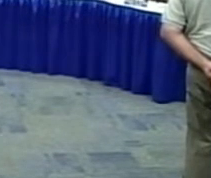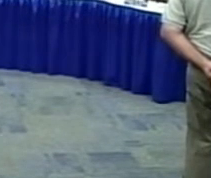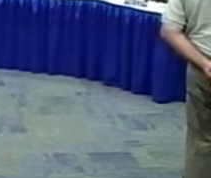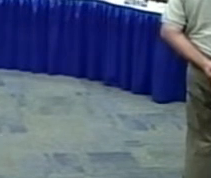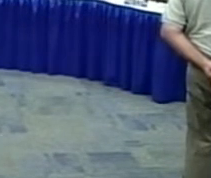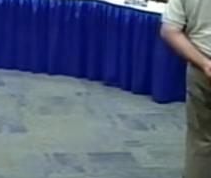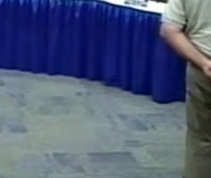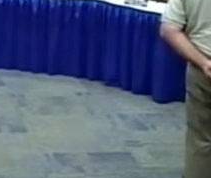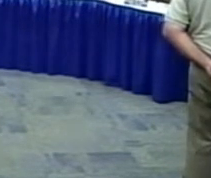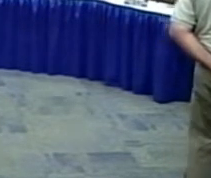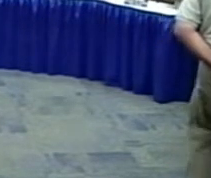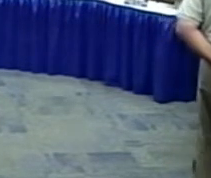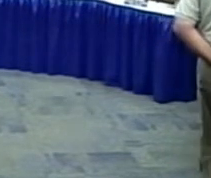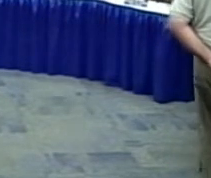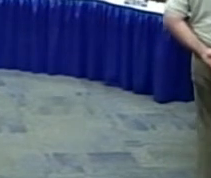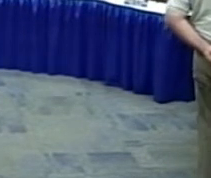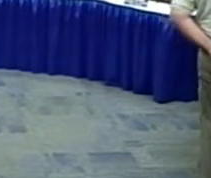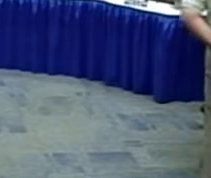gave